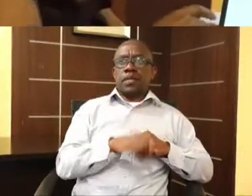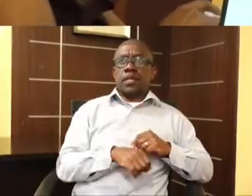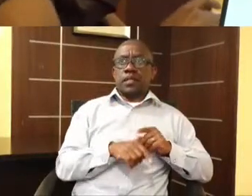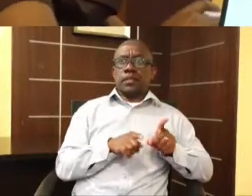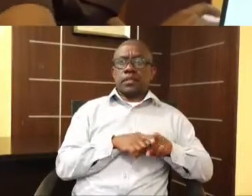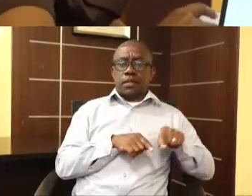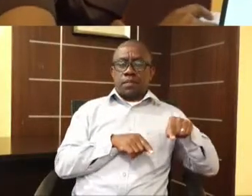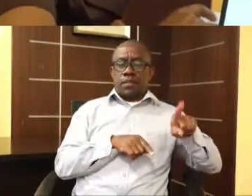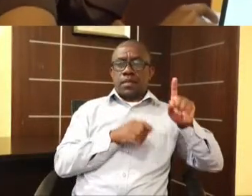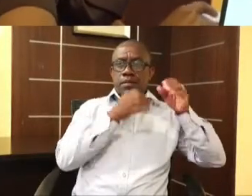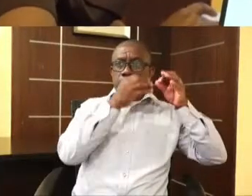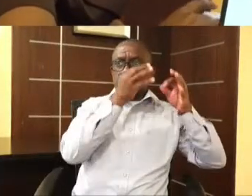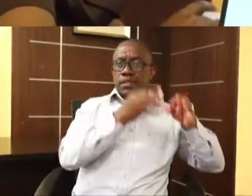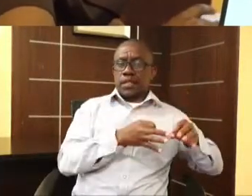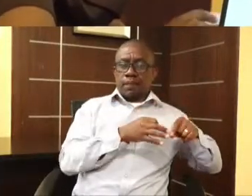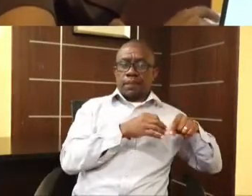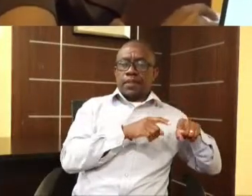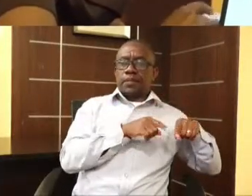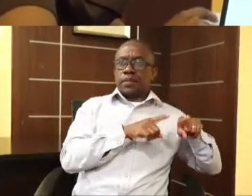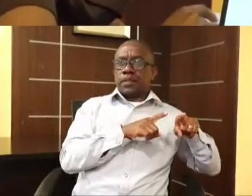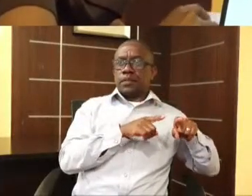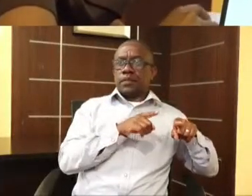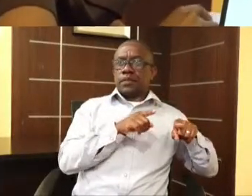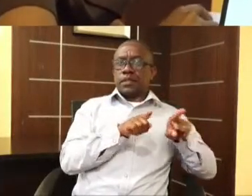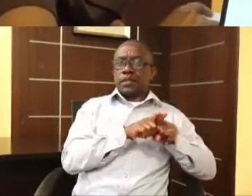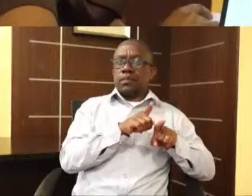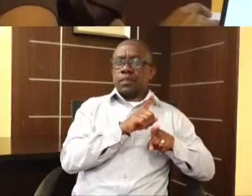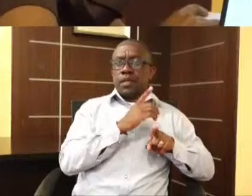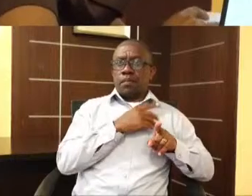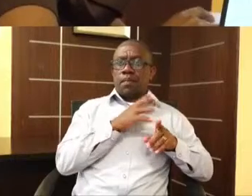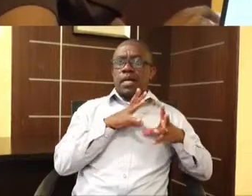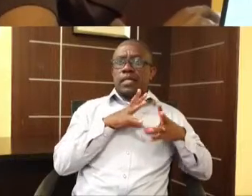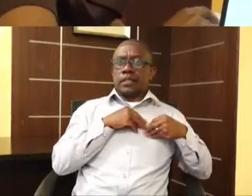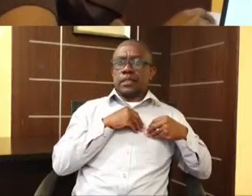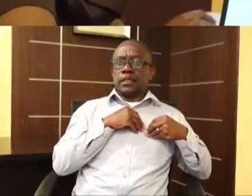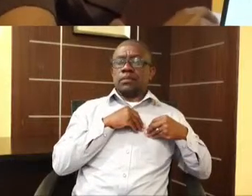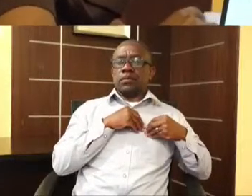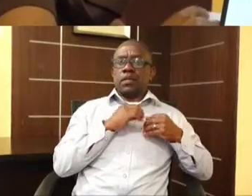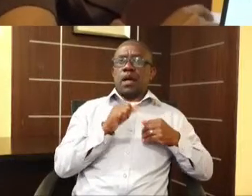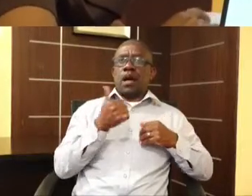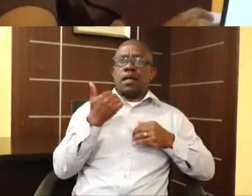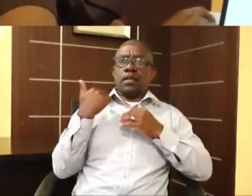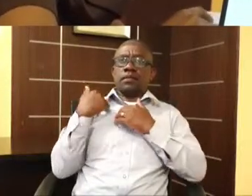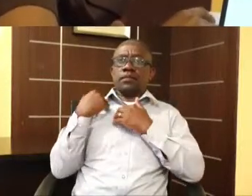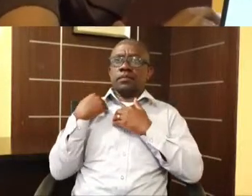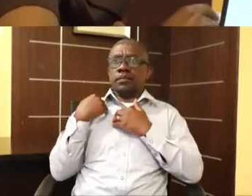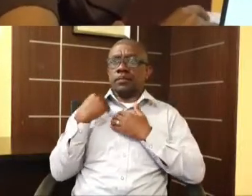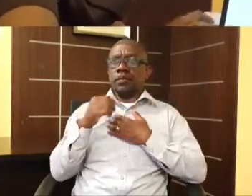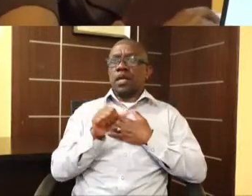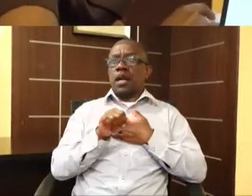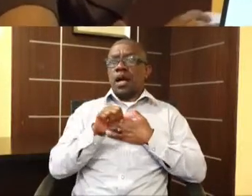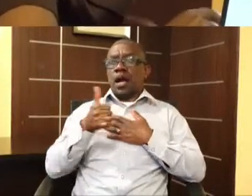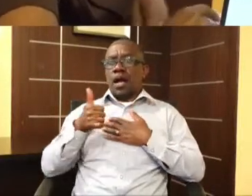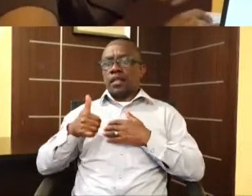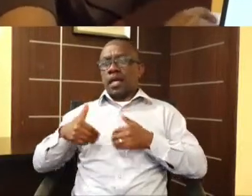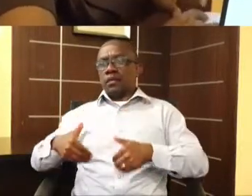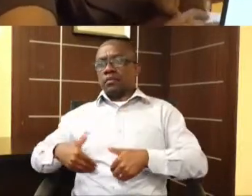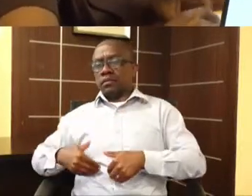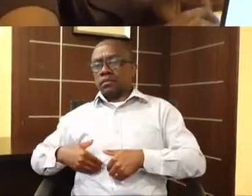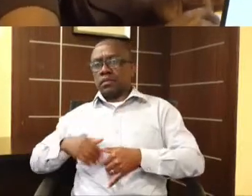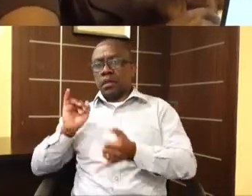their own because they've assumed adult responsibility. But for adolescents who are not